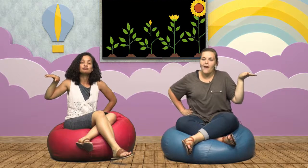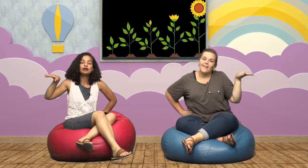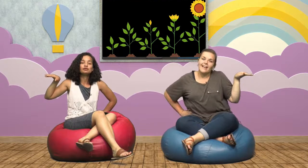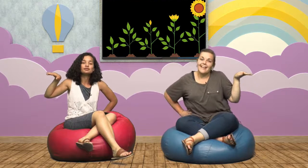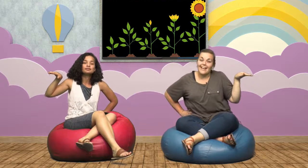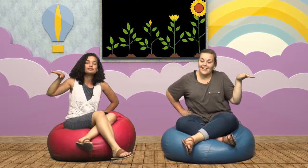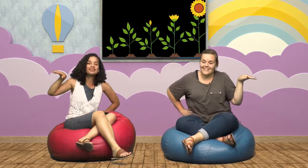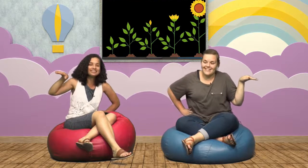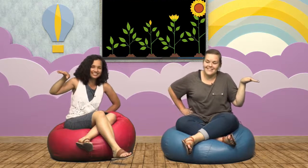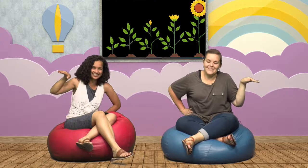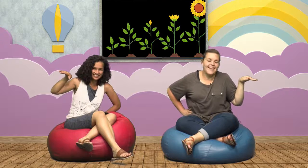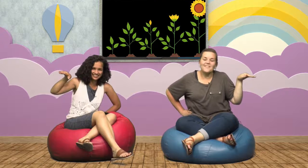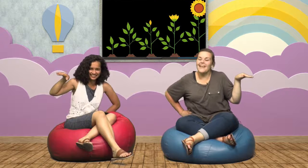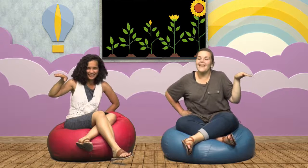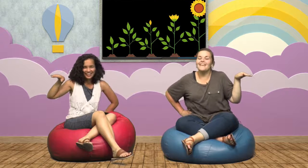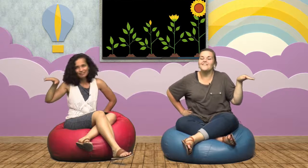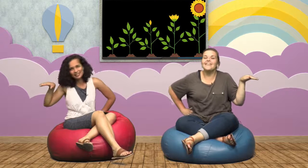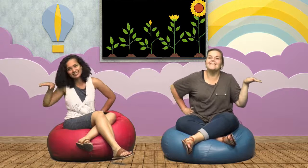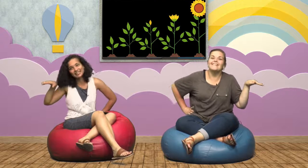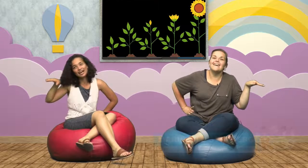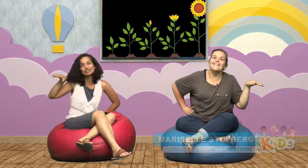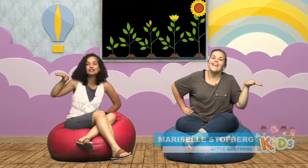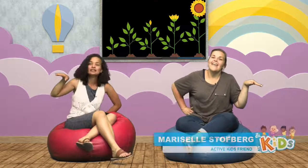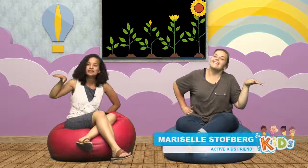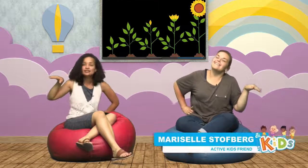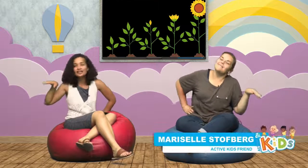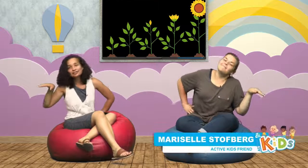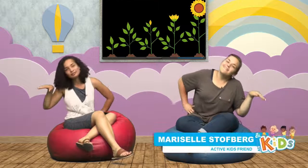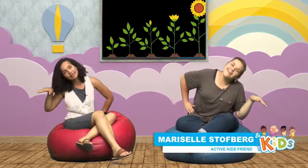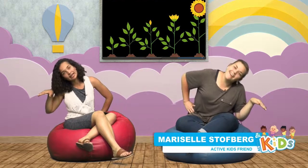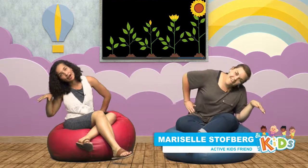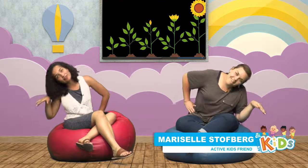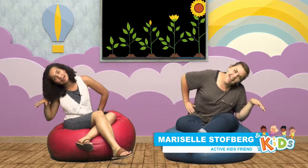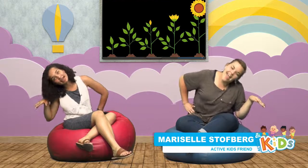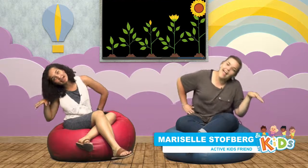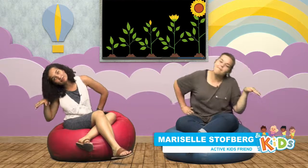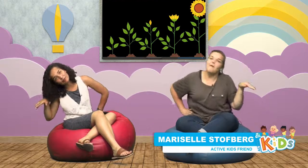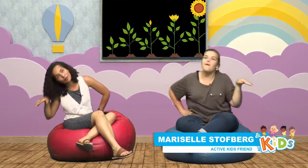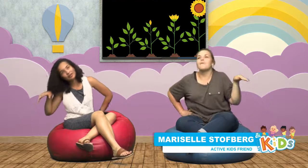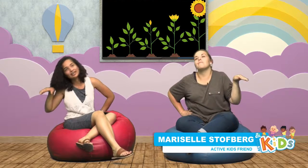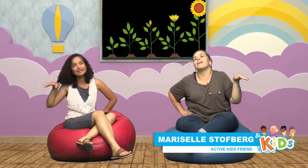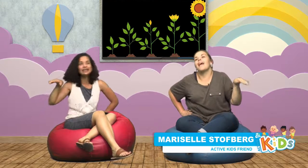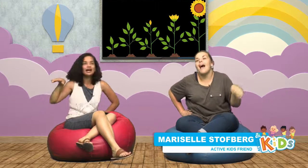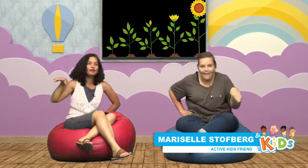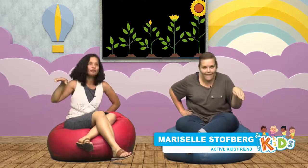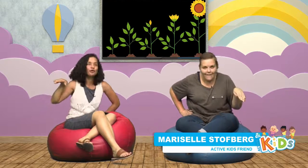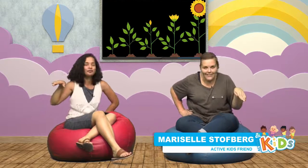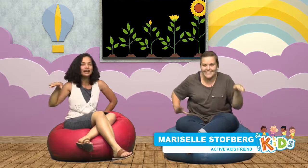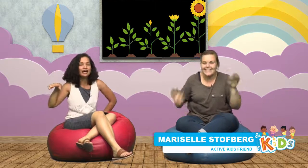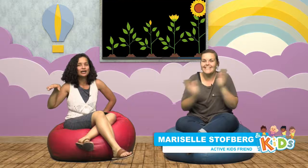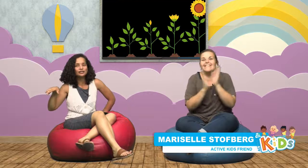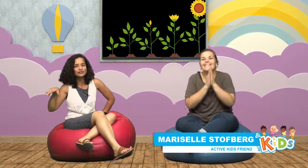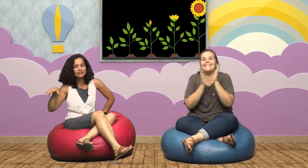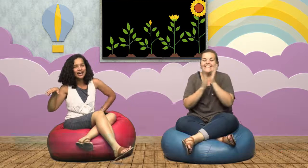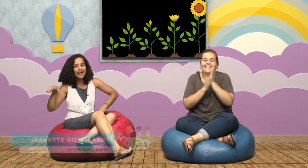spout. When I get all steamed up, hear me shout. Tip me over and pour me